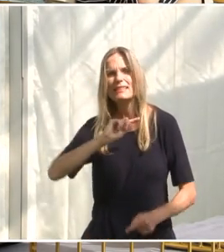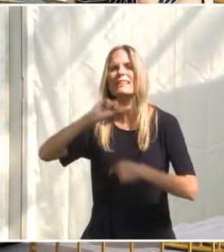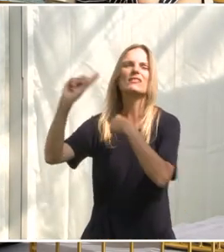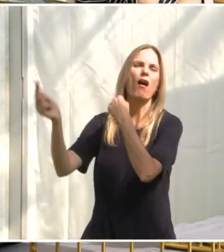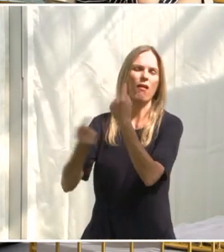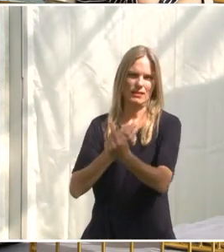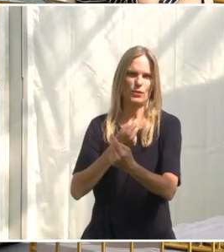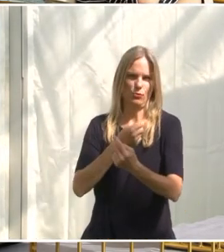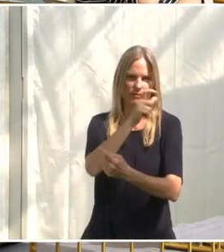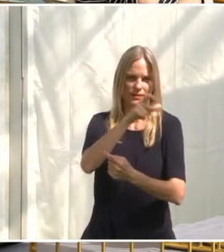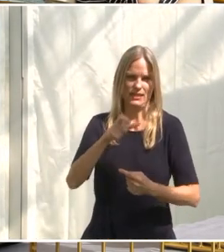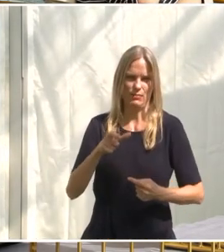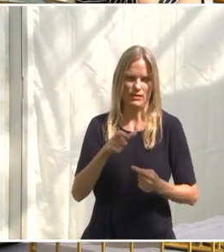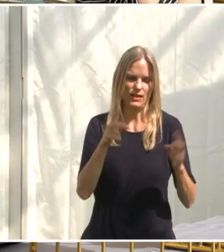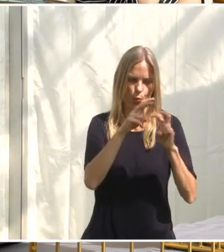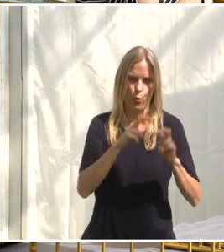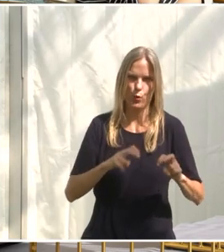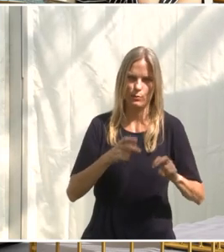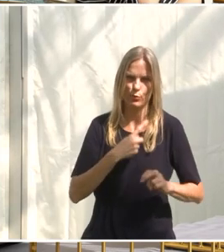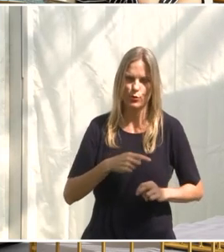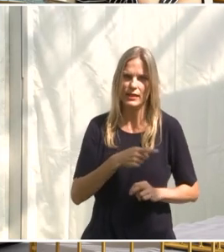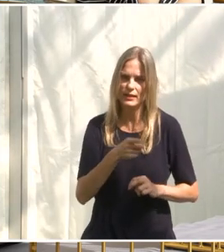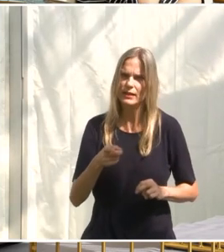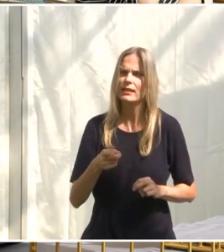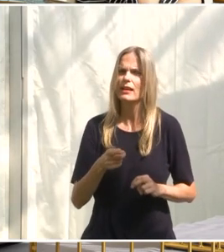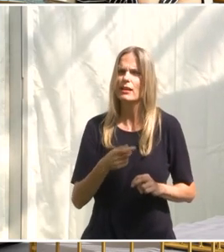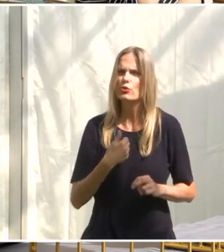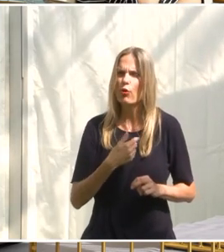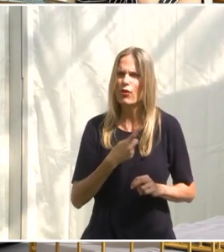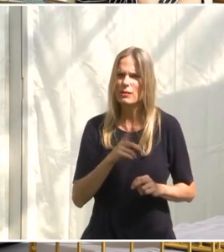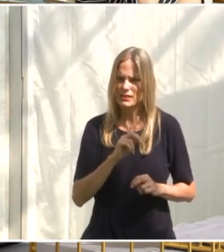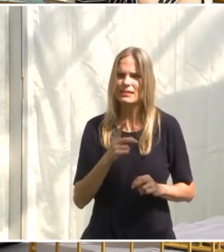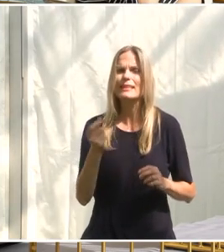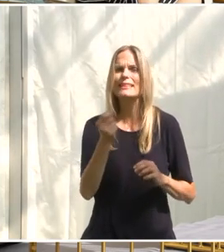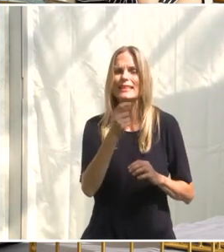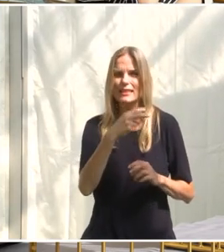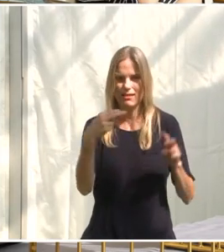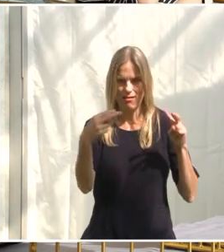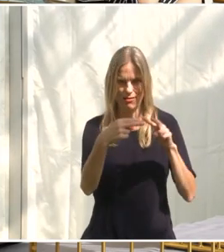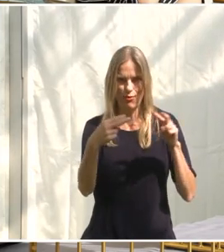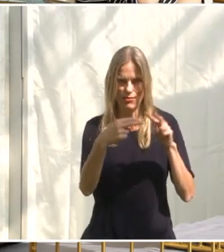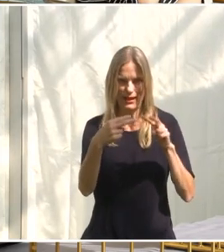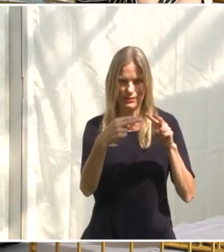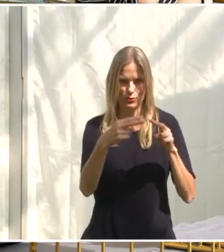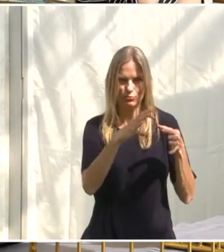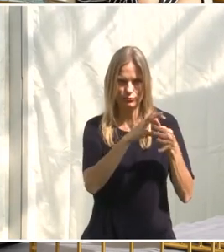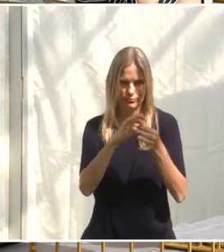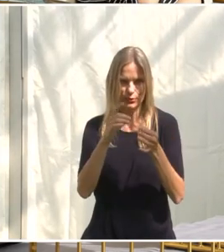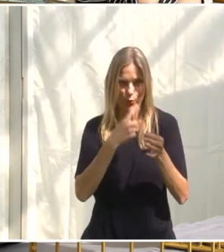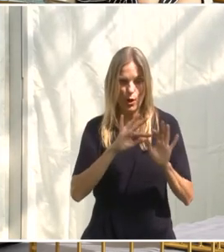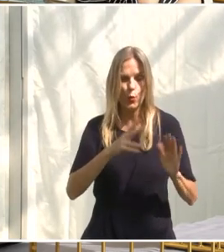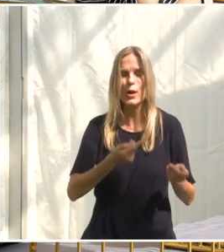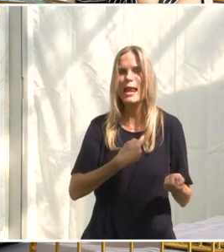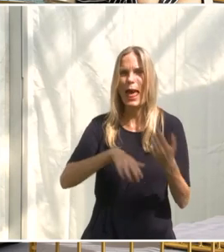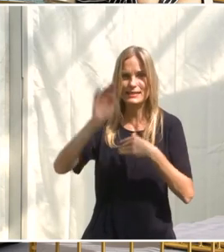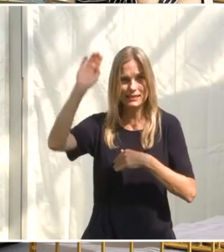and it was important for them to have this digital connection throughout their time when they were away. So they knew what is